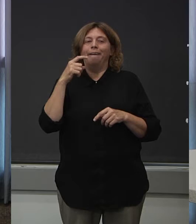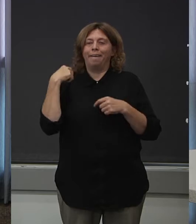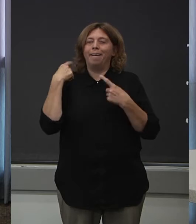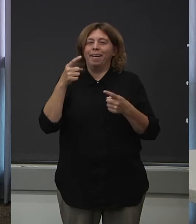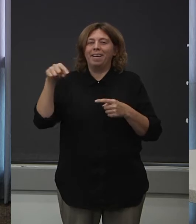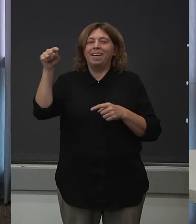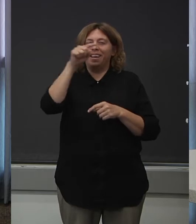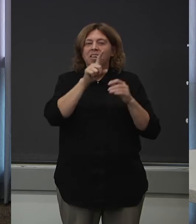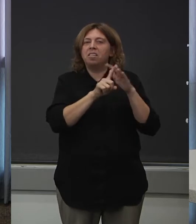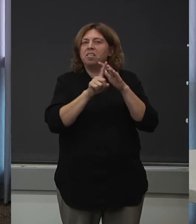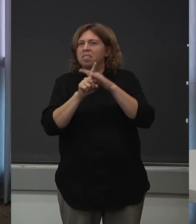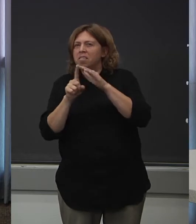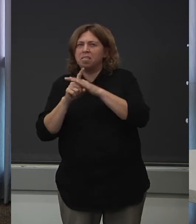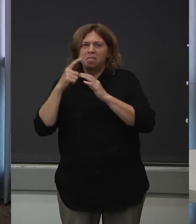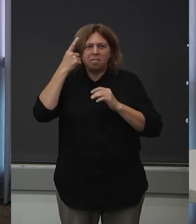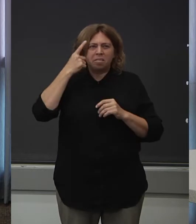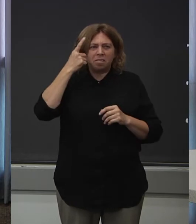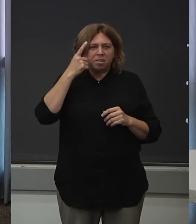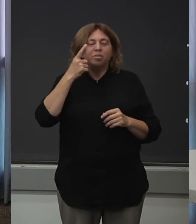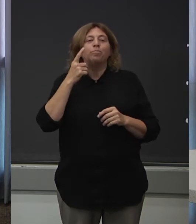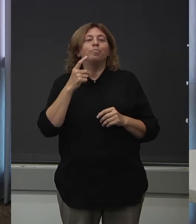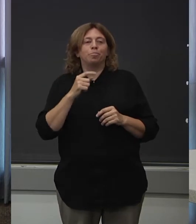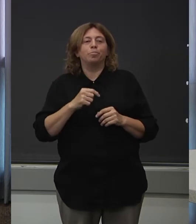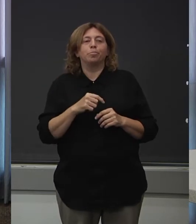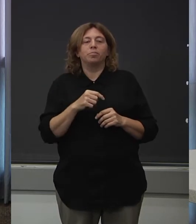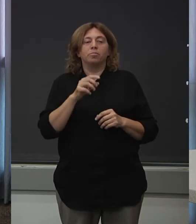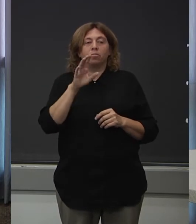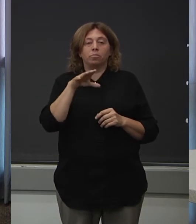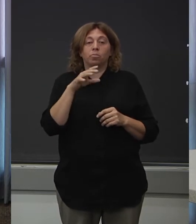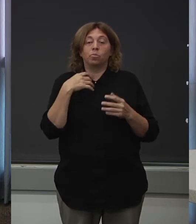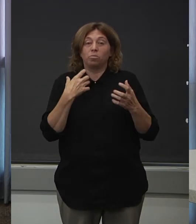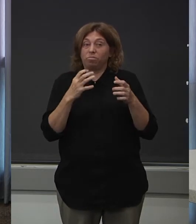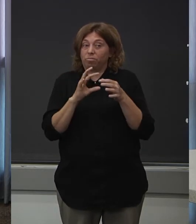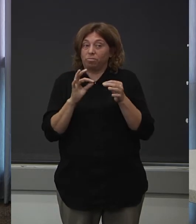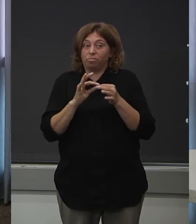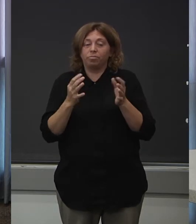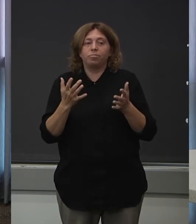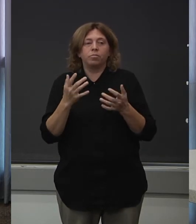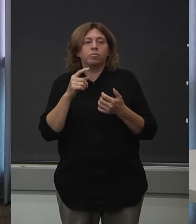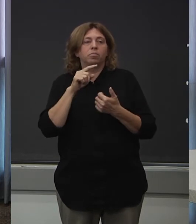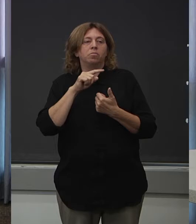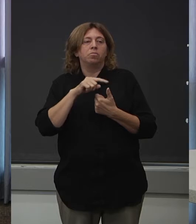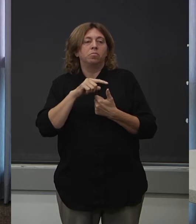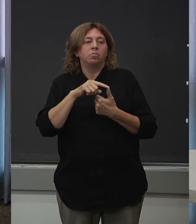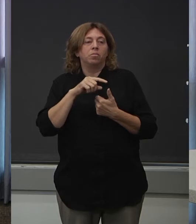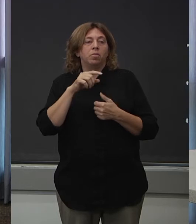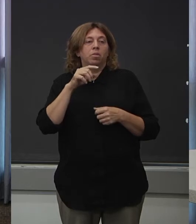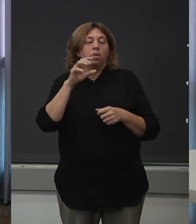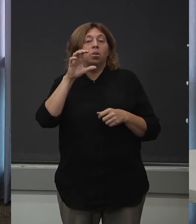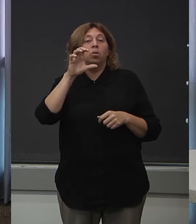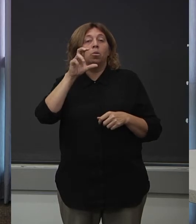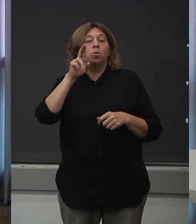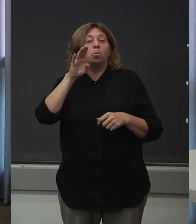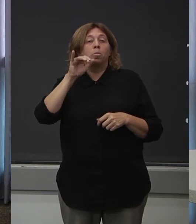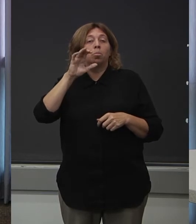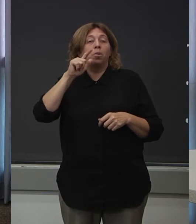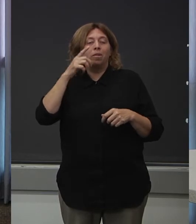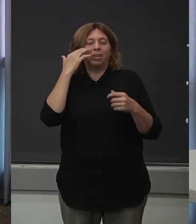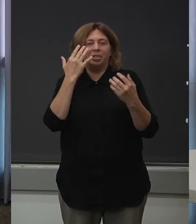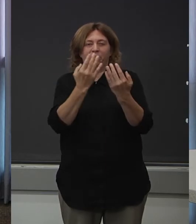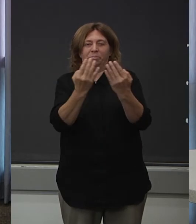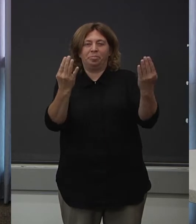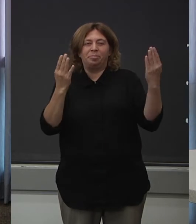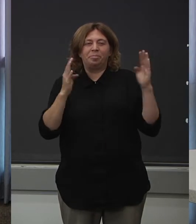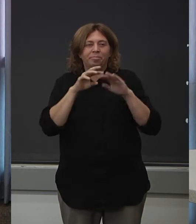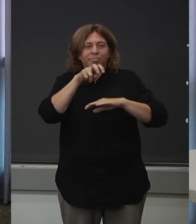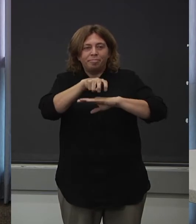First of all, let me say that it's probably clear that a typical cubicle wall isn't going to be high enough to resolve